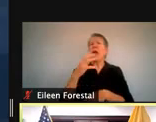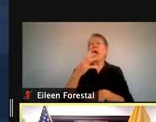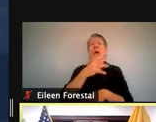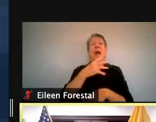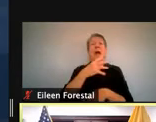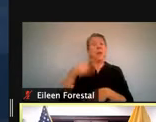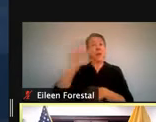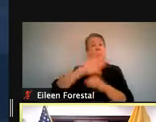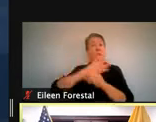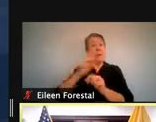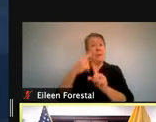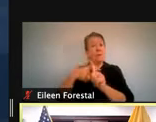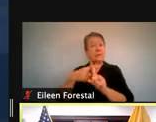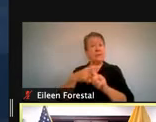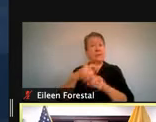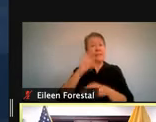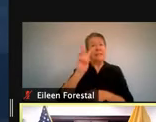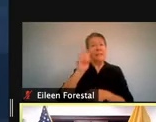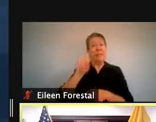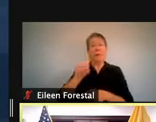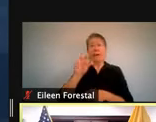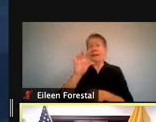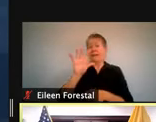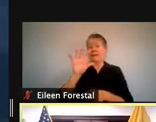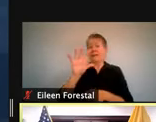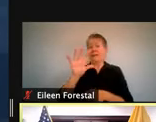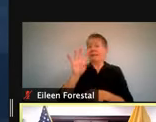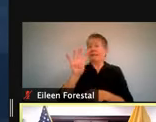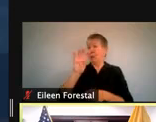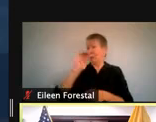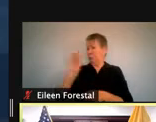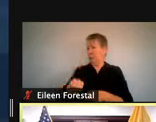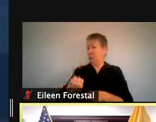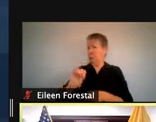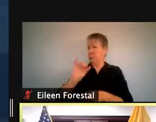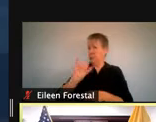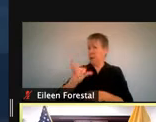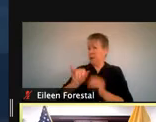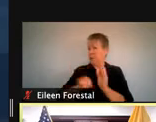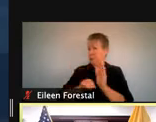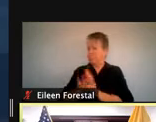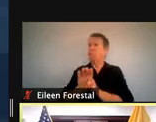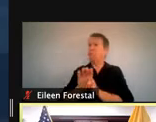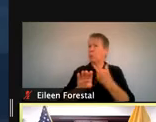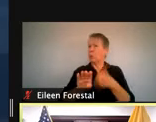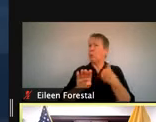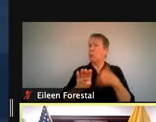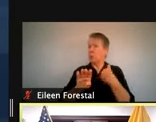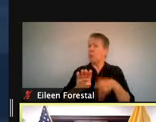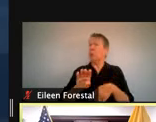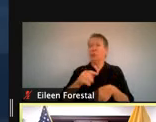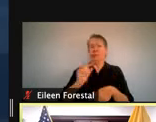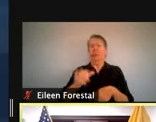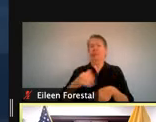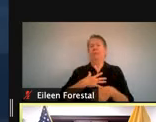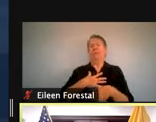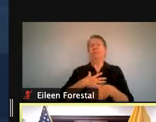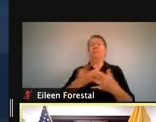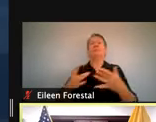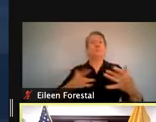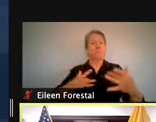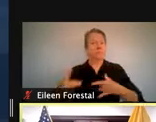was 6.54%. That is becoming very concerning as it's gone up. And as Judy will